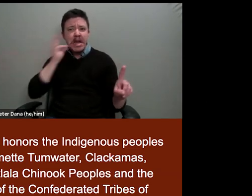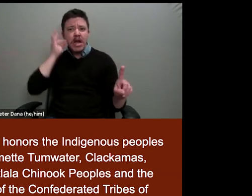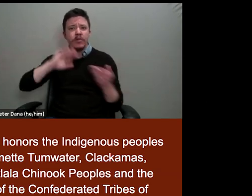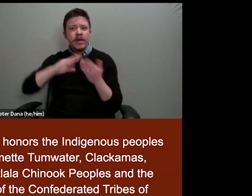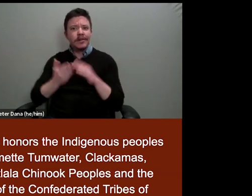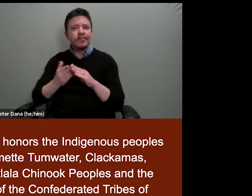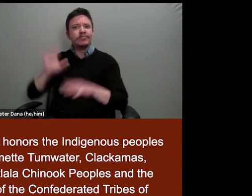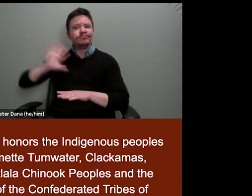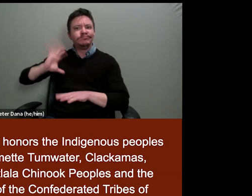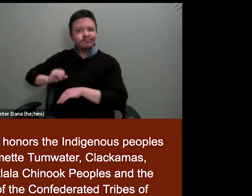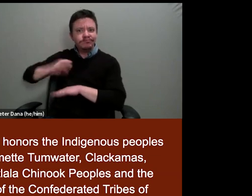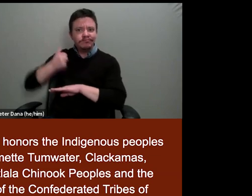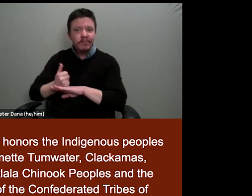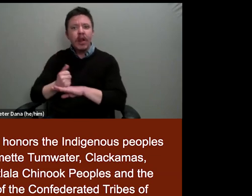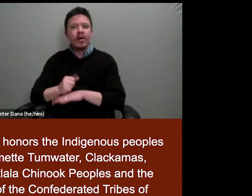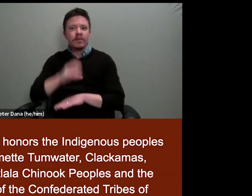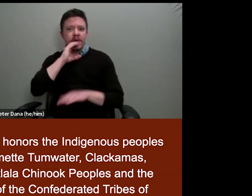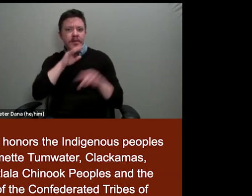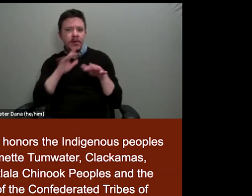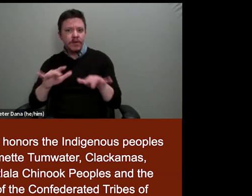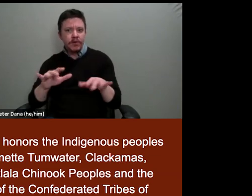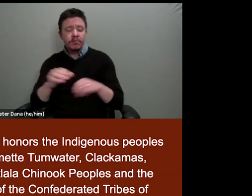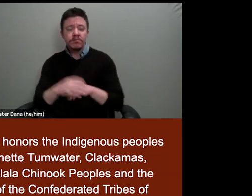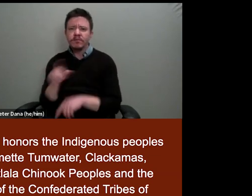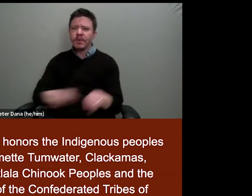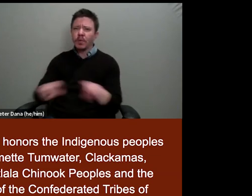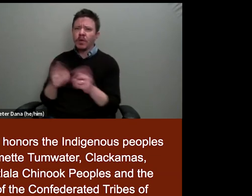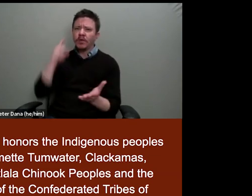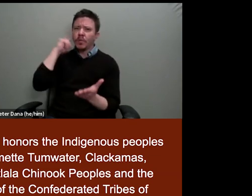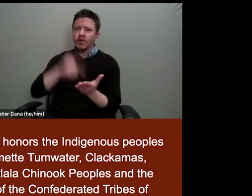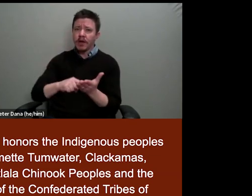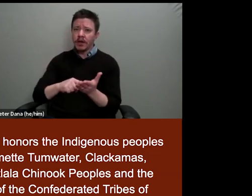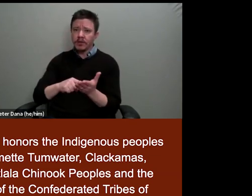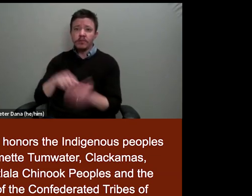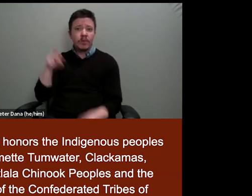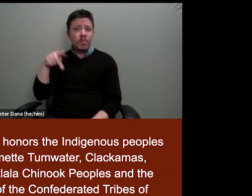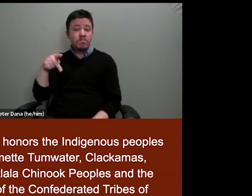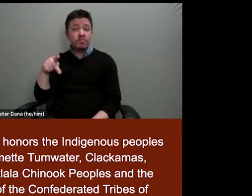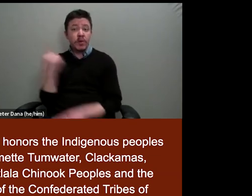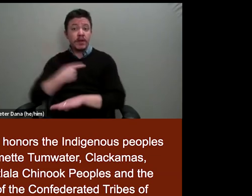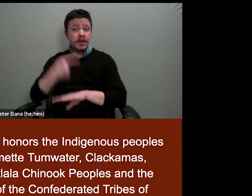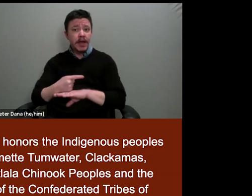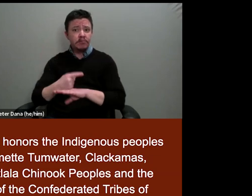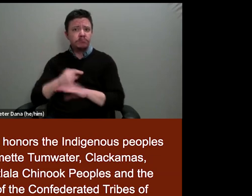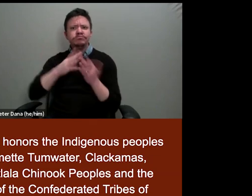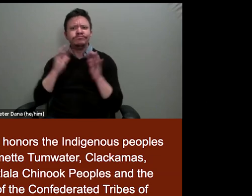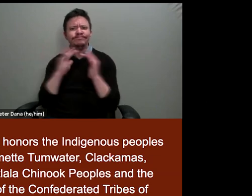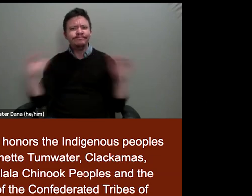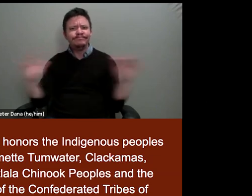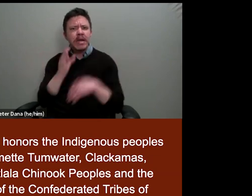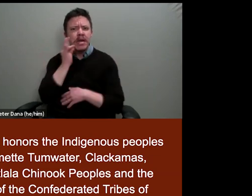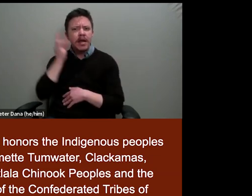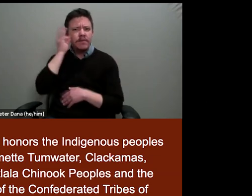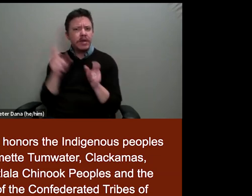homes along the Columbia River. We also want to recognize that Portland today is a community of many diverse native peoples